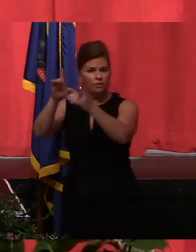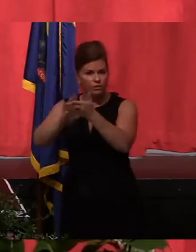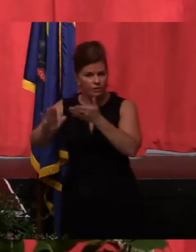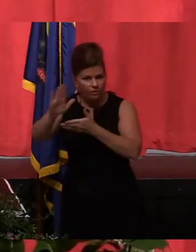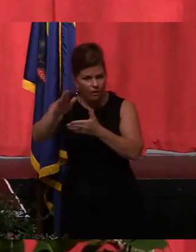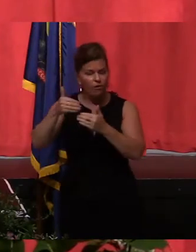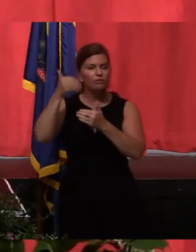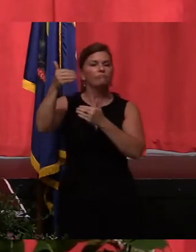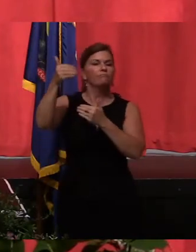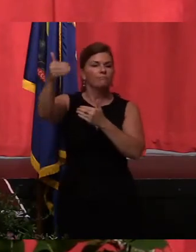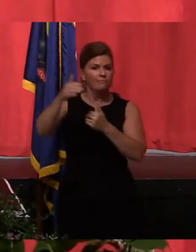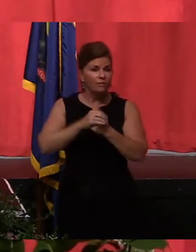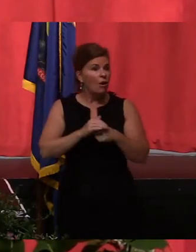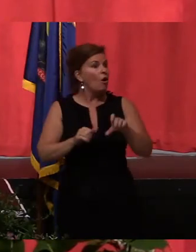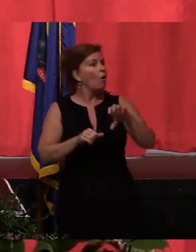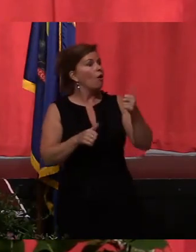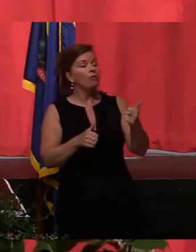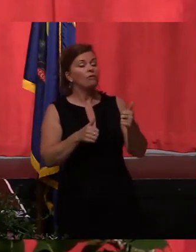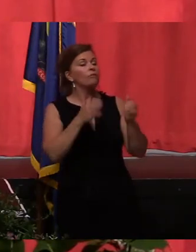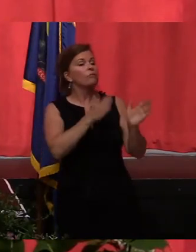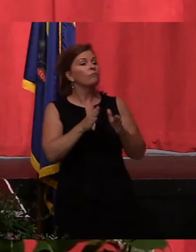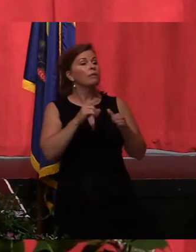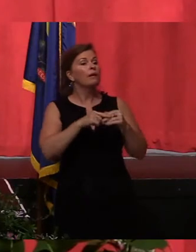graduating, while others plan to take a gap year.